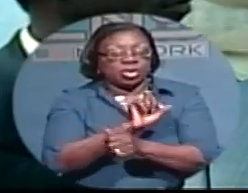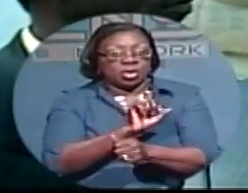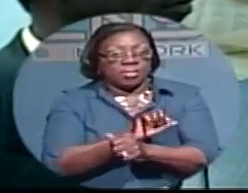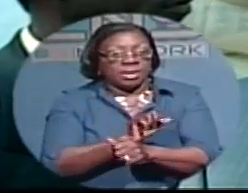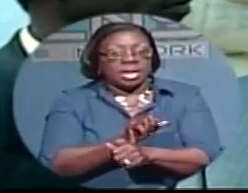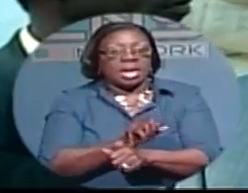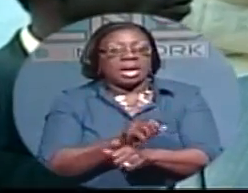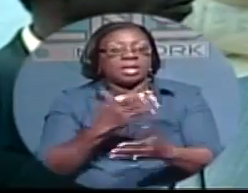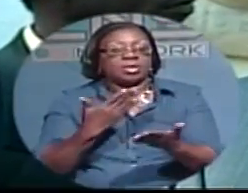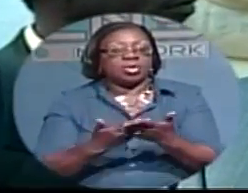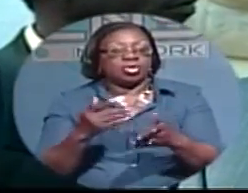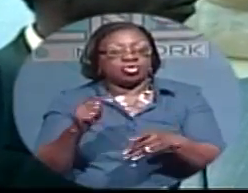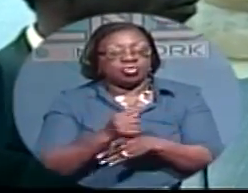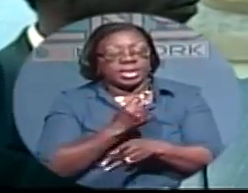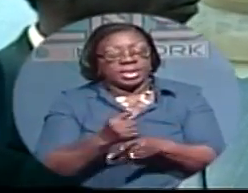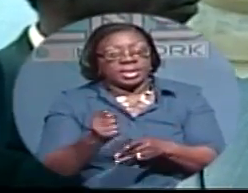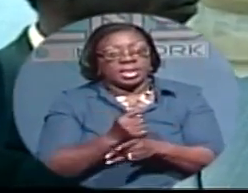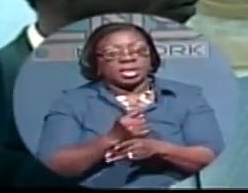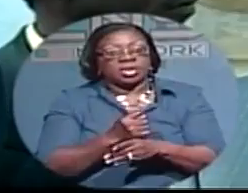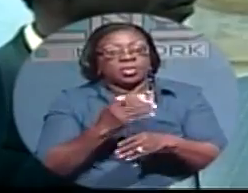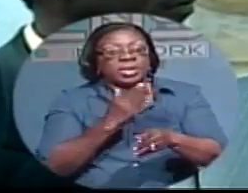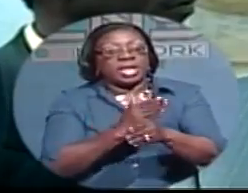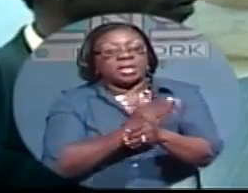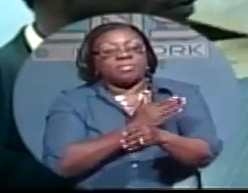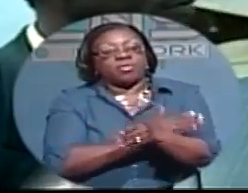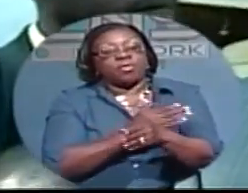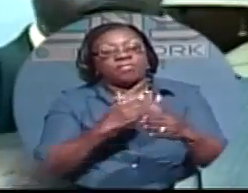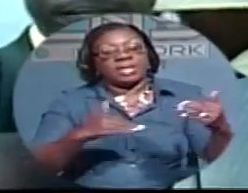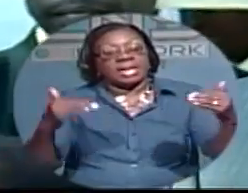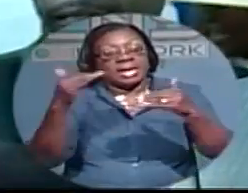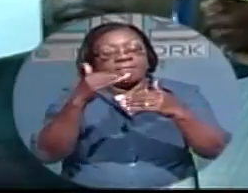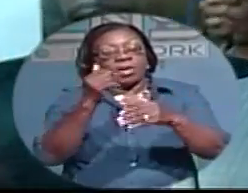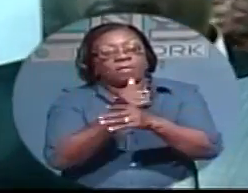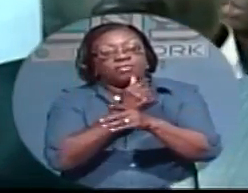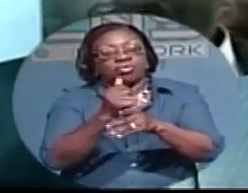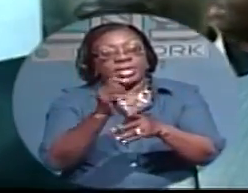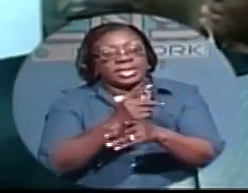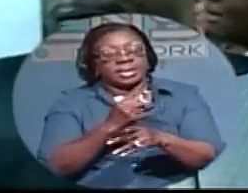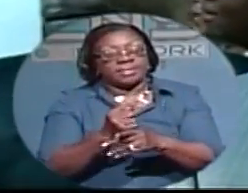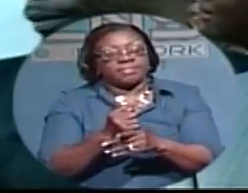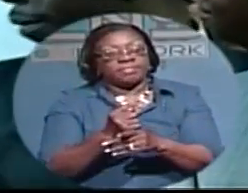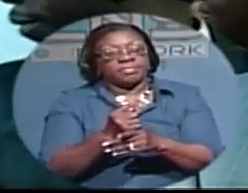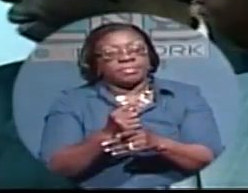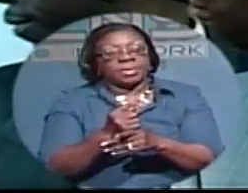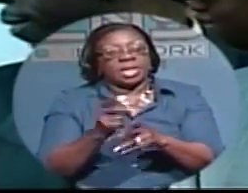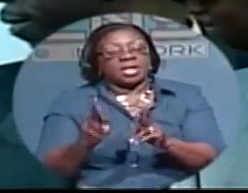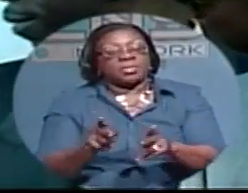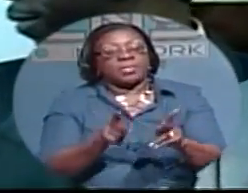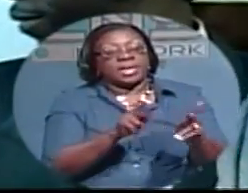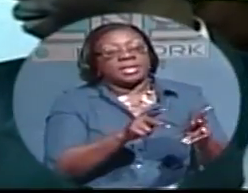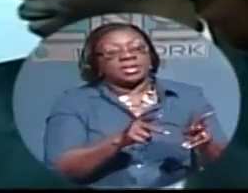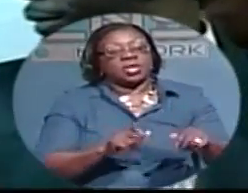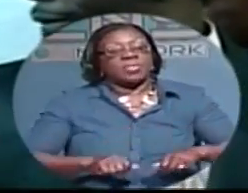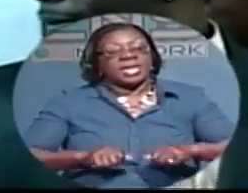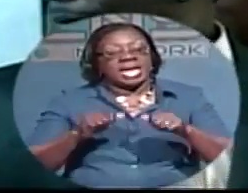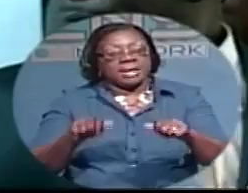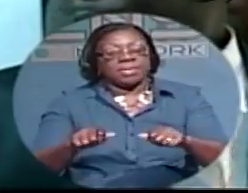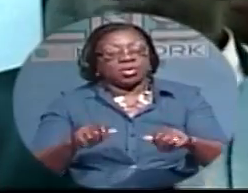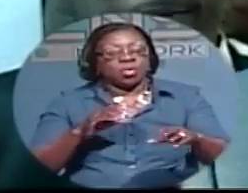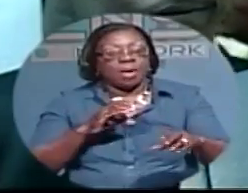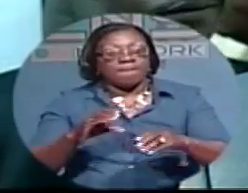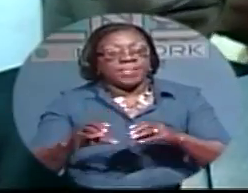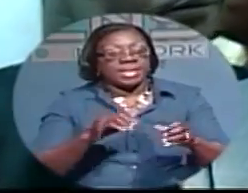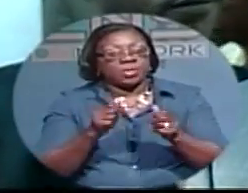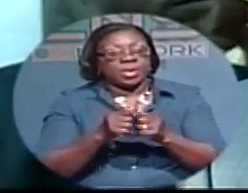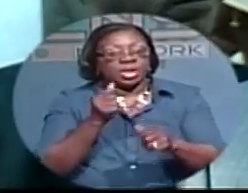can upgrade the level of training and preparing our tradesmen and so forth so they're able to compete with the jobs that